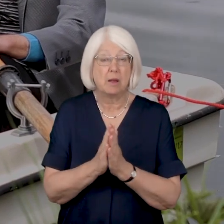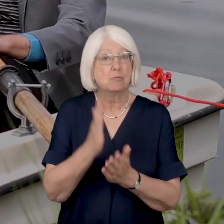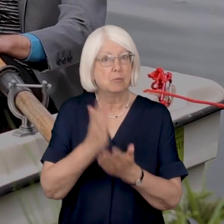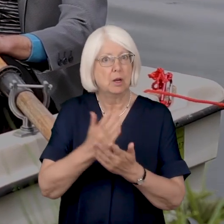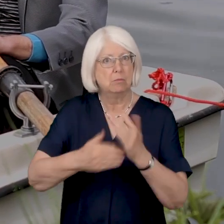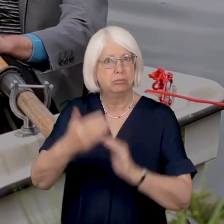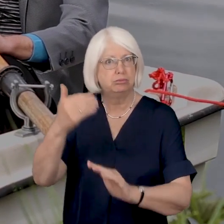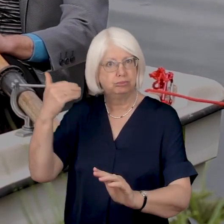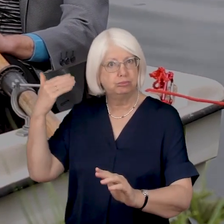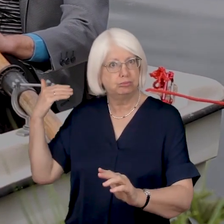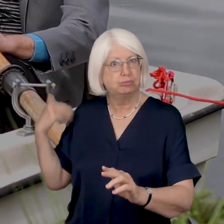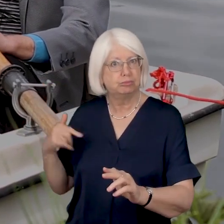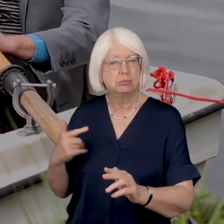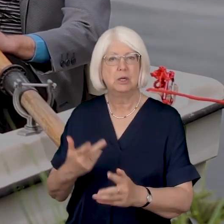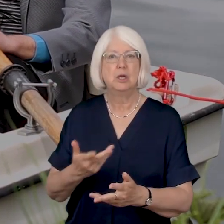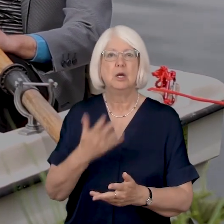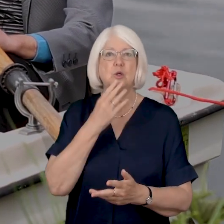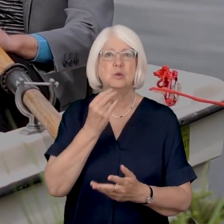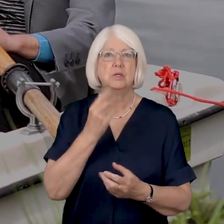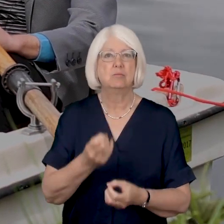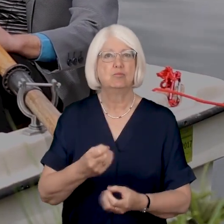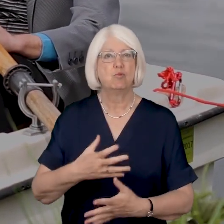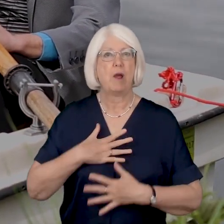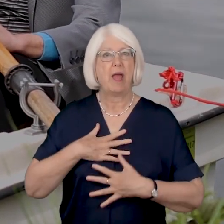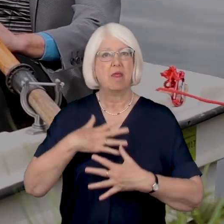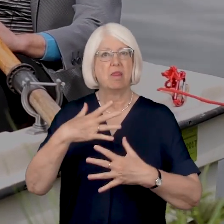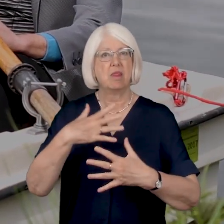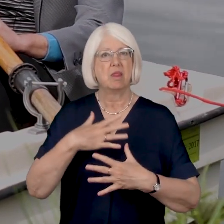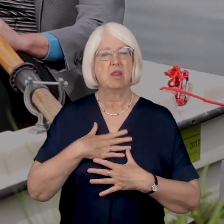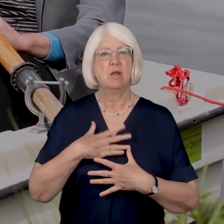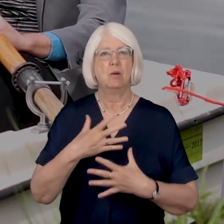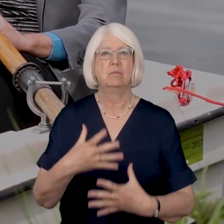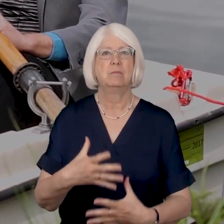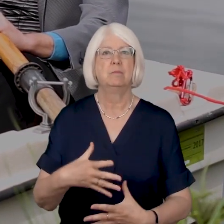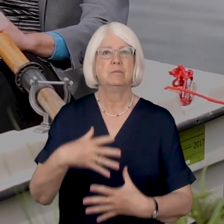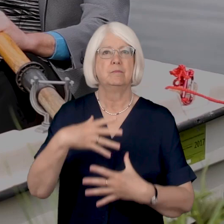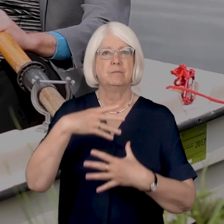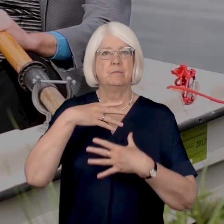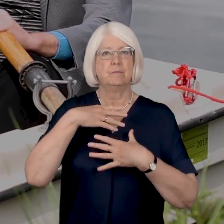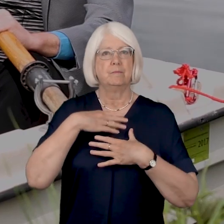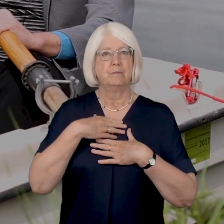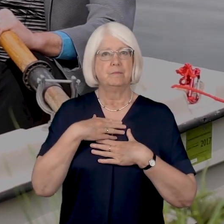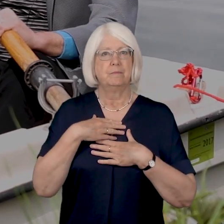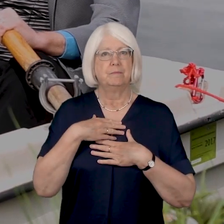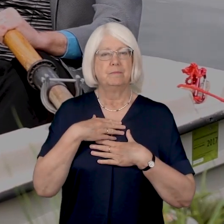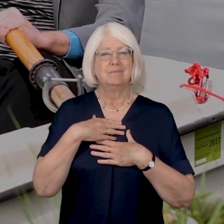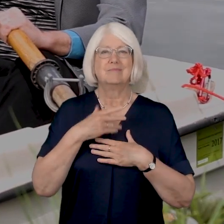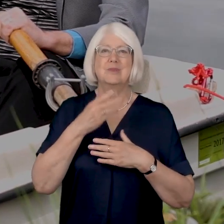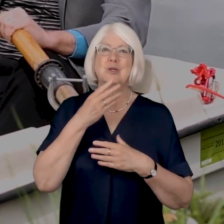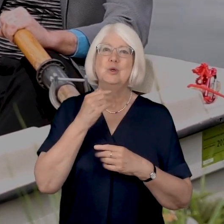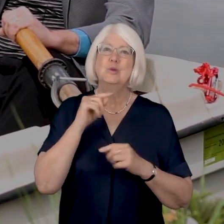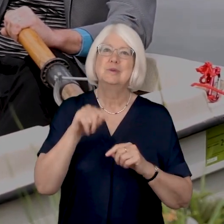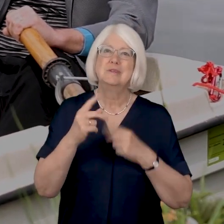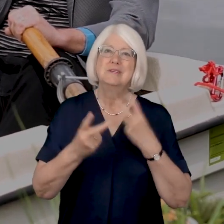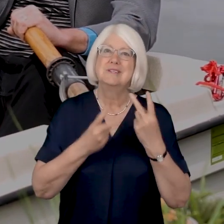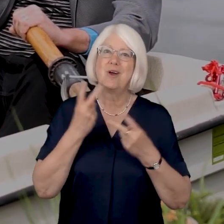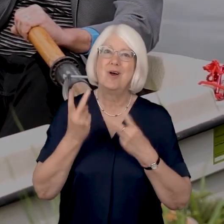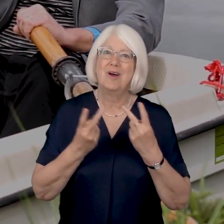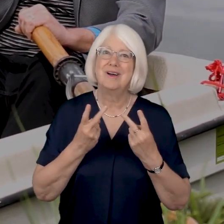So take a deep breath in, and as you breathe in, just use the lines from that